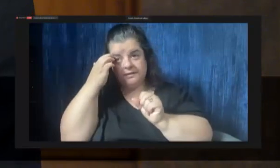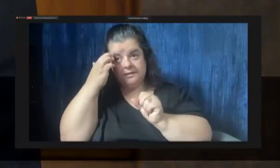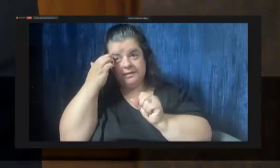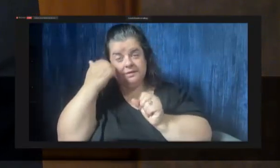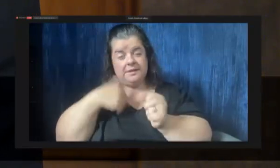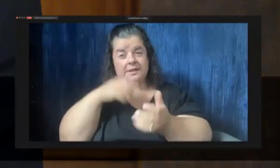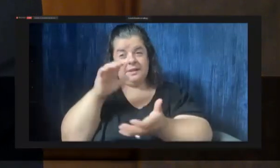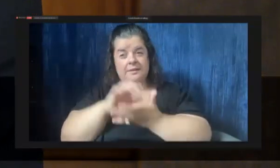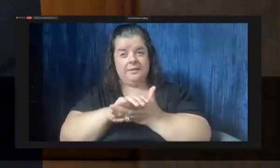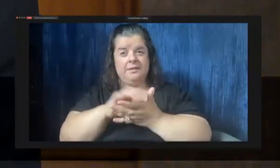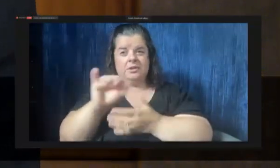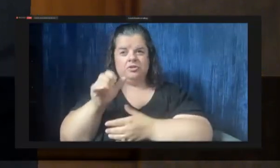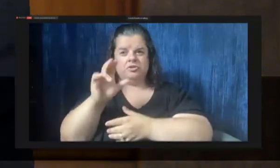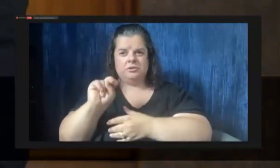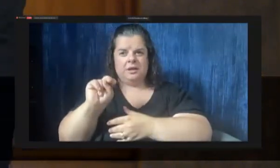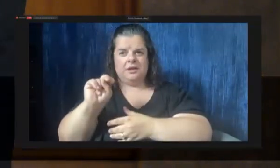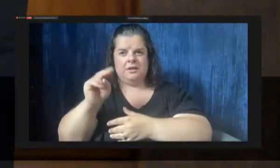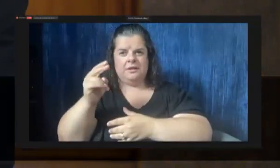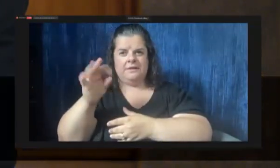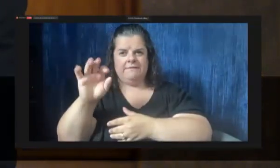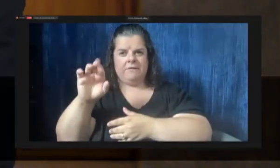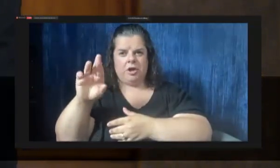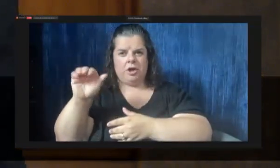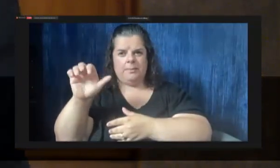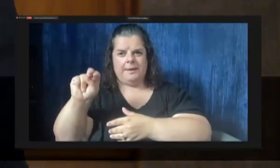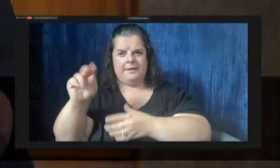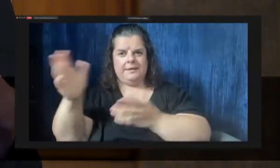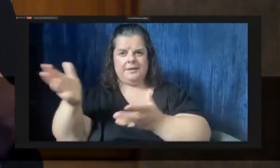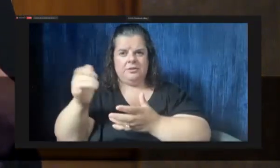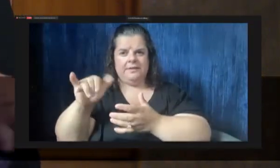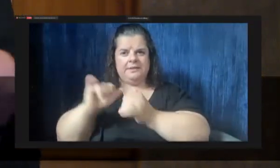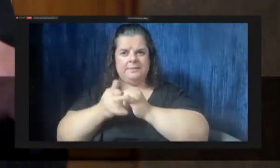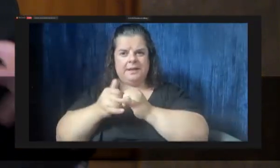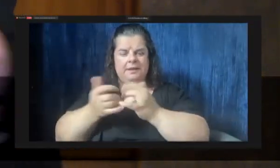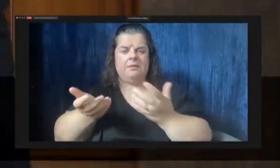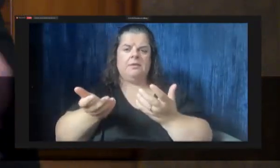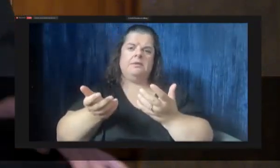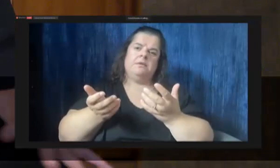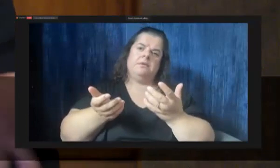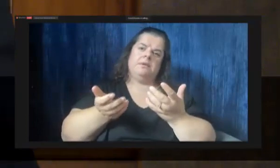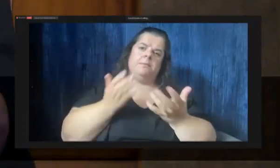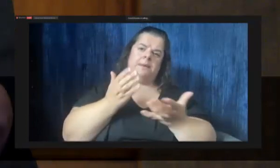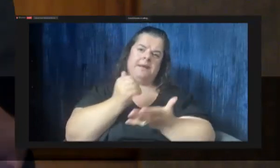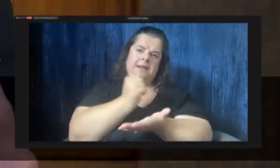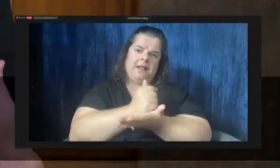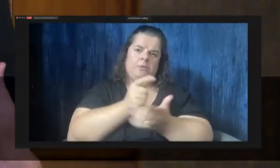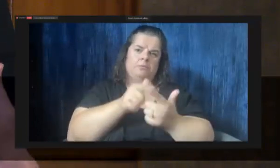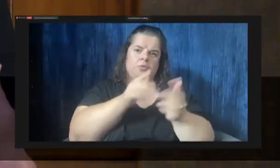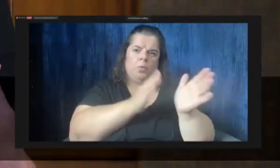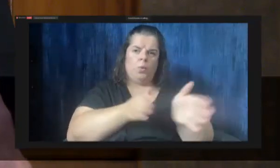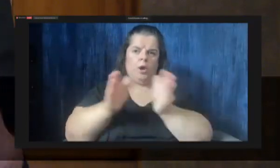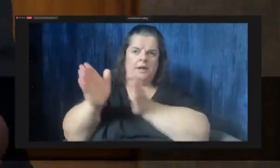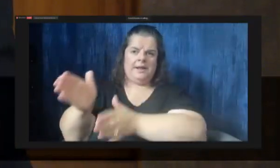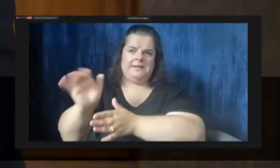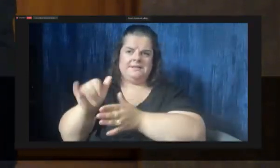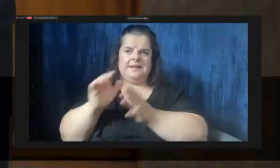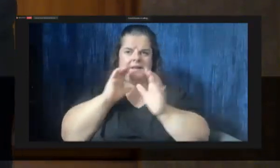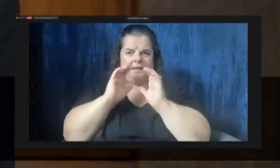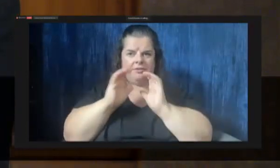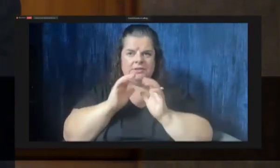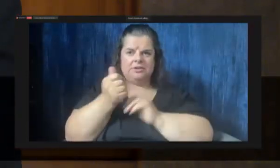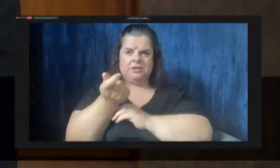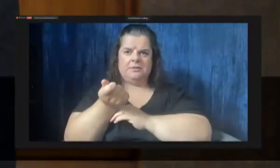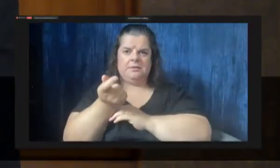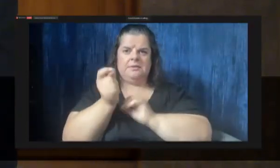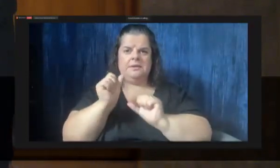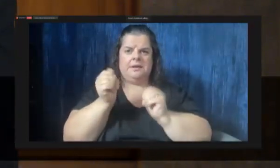John Furman is here, you know, so and that would be the how, and so I think that might help organize the conversation a little bit so that we can kind of